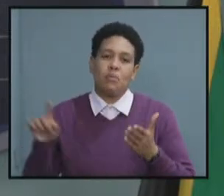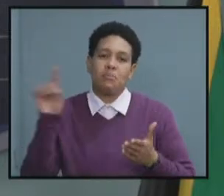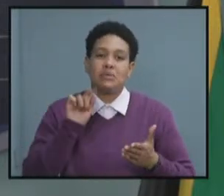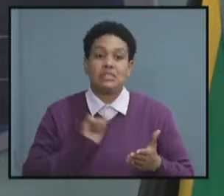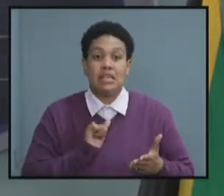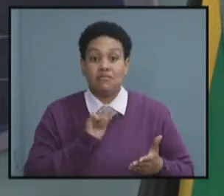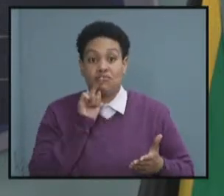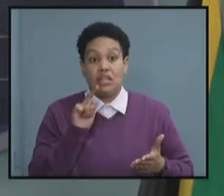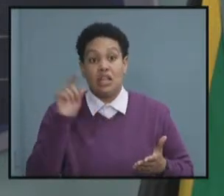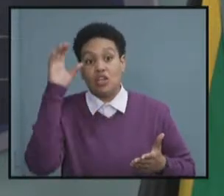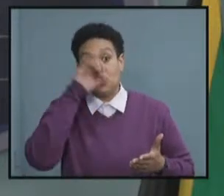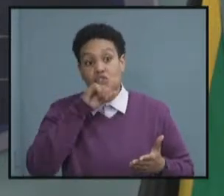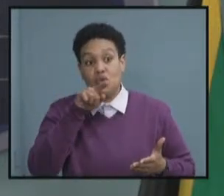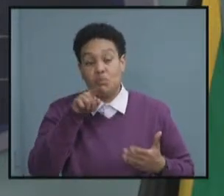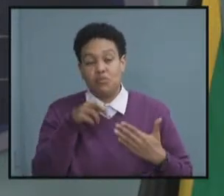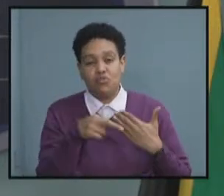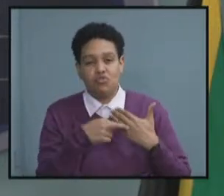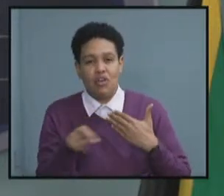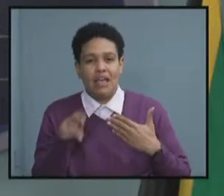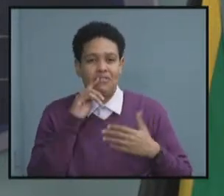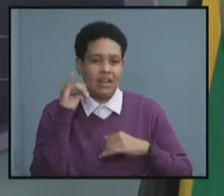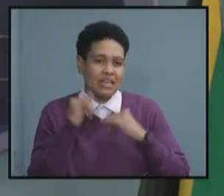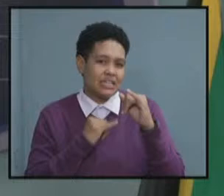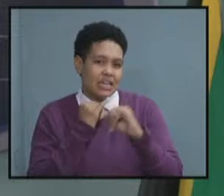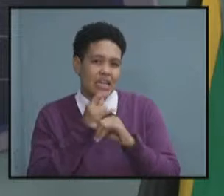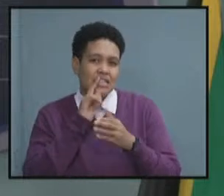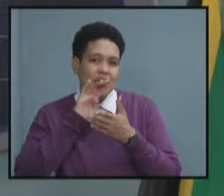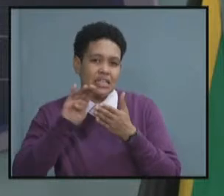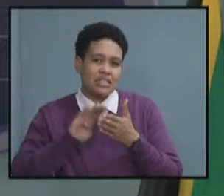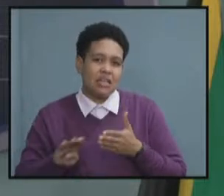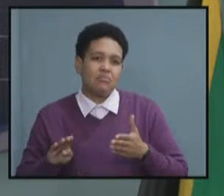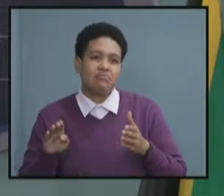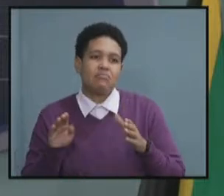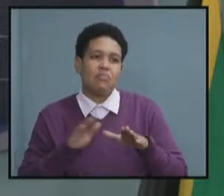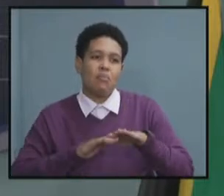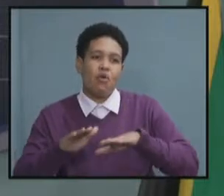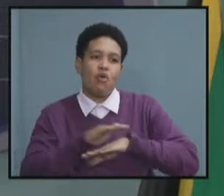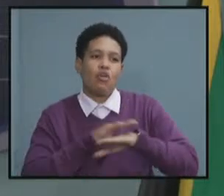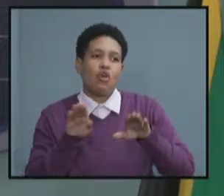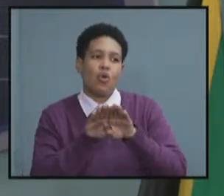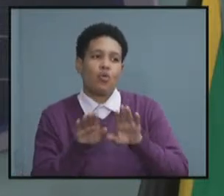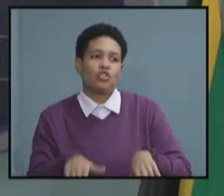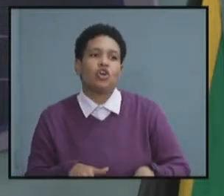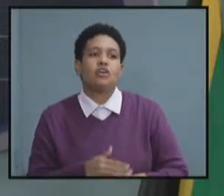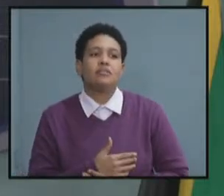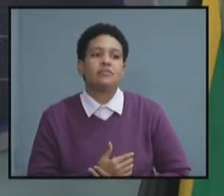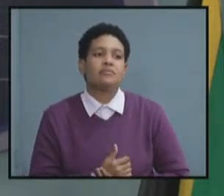I assume you're referring to international exemption, the border closure.